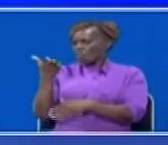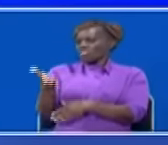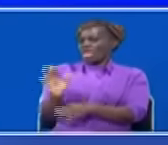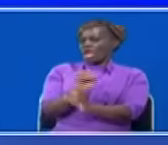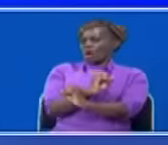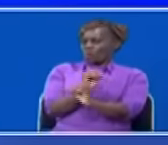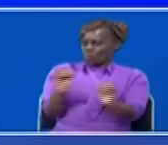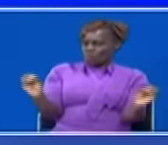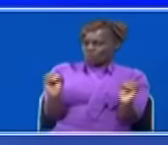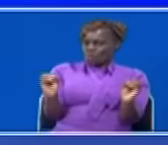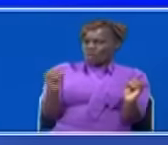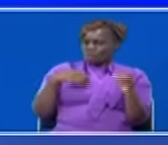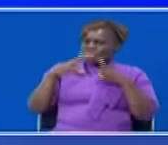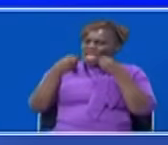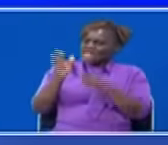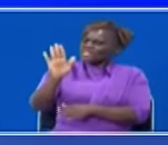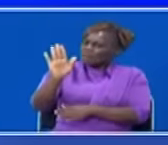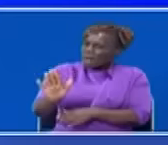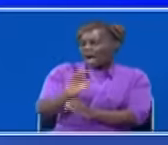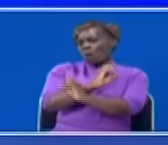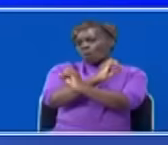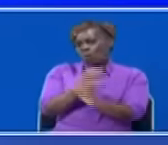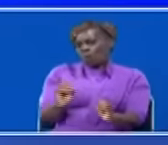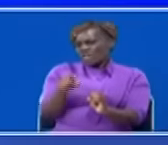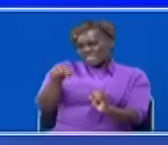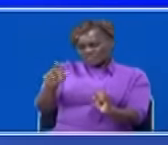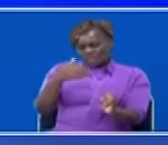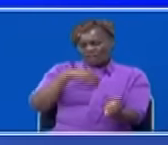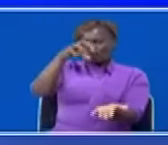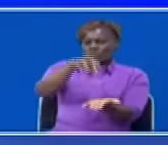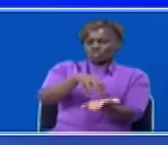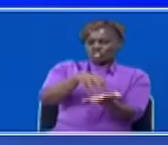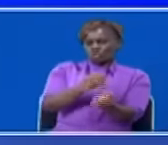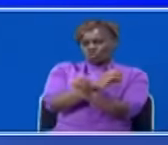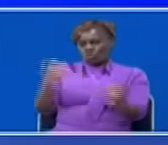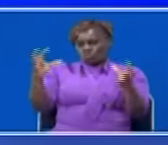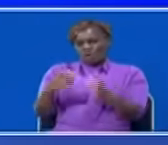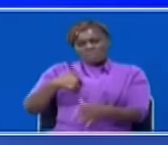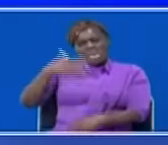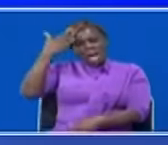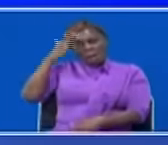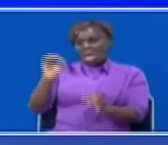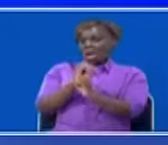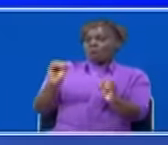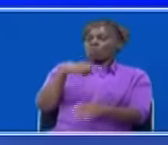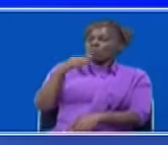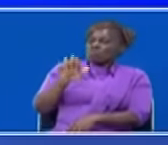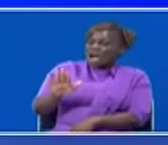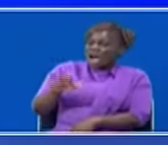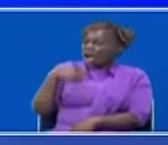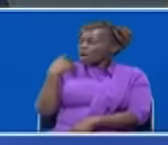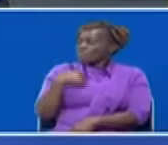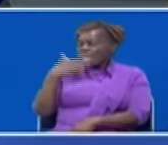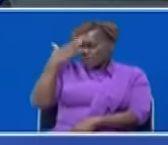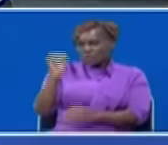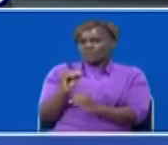Sifuna, and I will not respond to a character who holds no official position. I don't know who he is. I don't know who he's speaking for. He's in